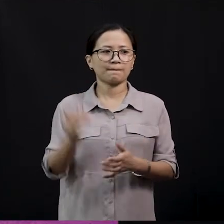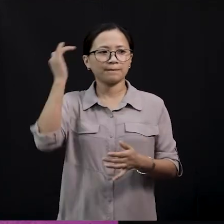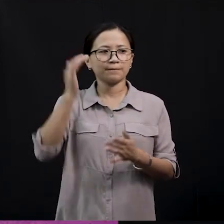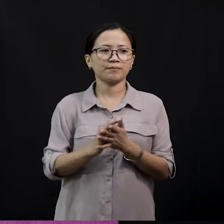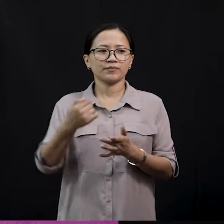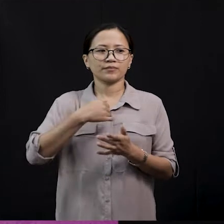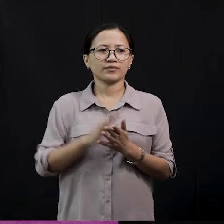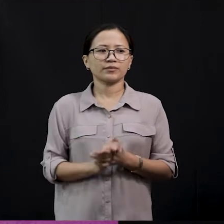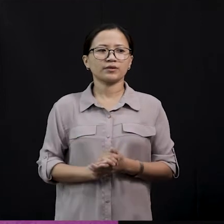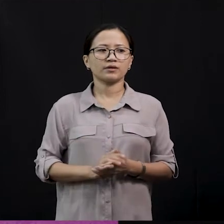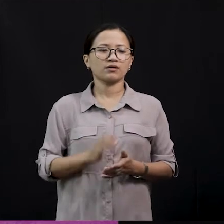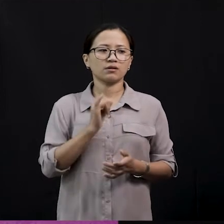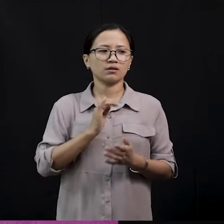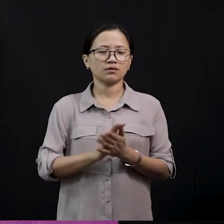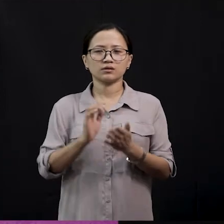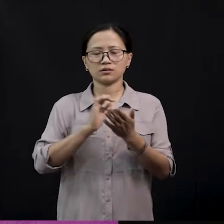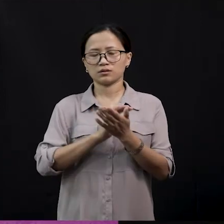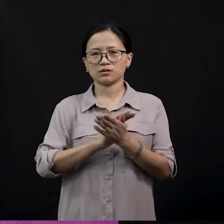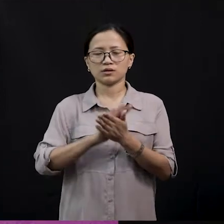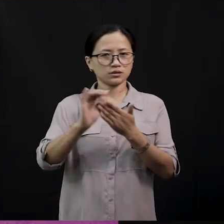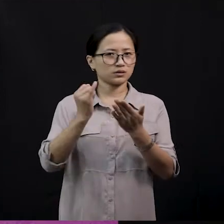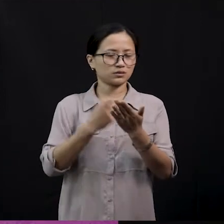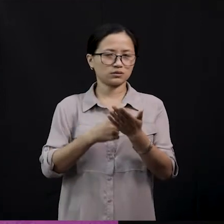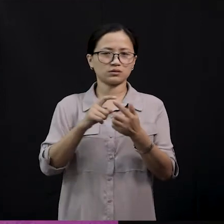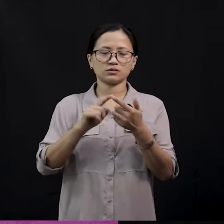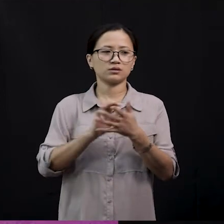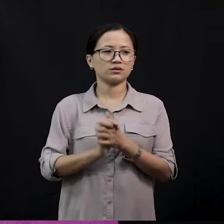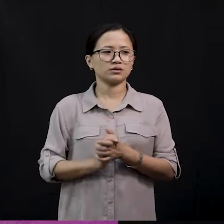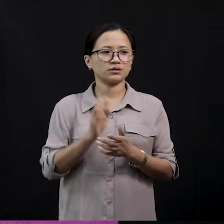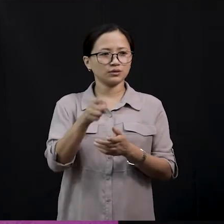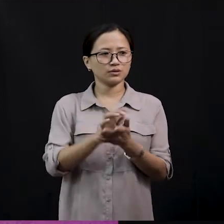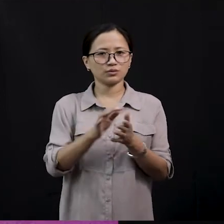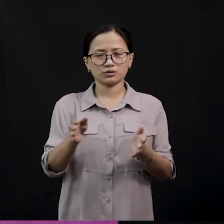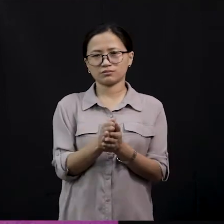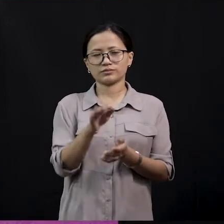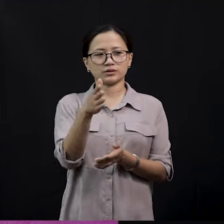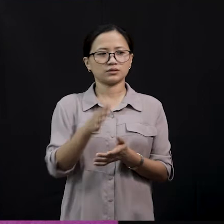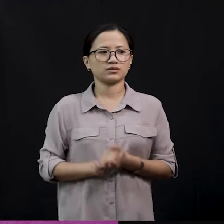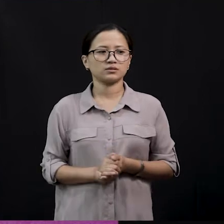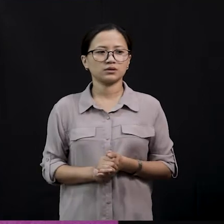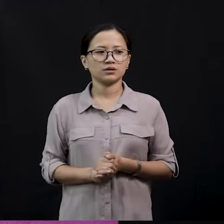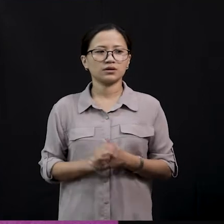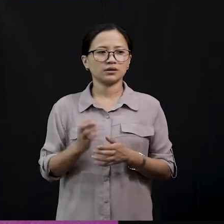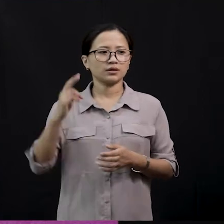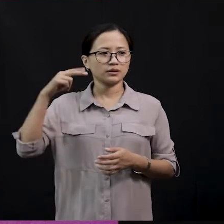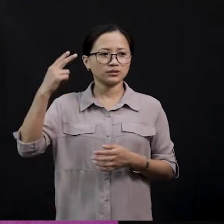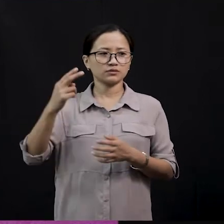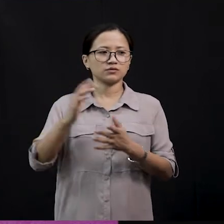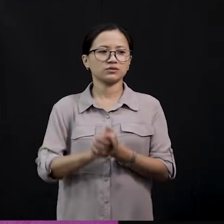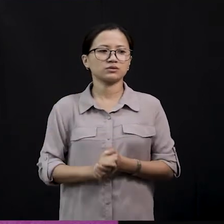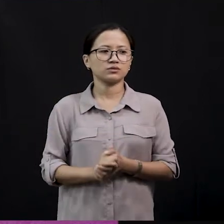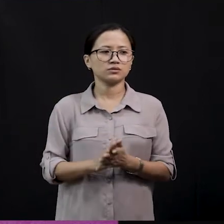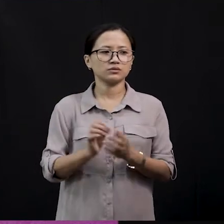From henceforward, that bargain, struck in child's play, made me a free man.